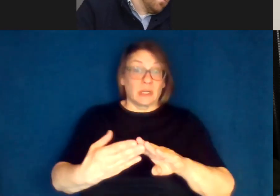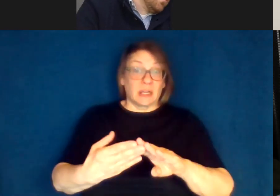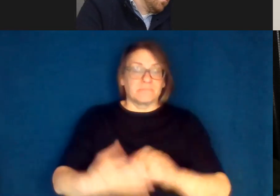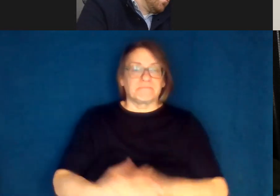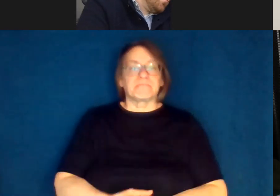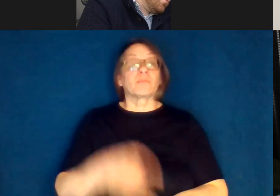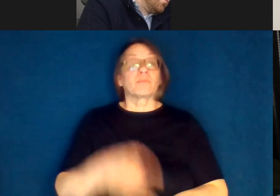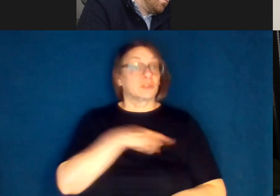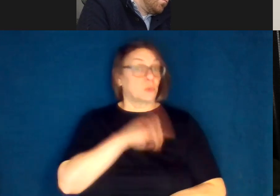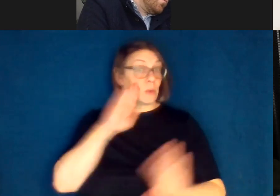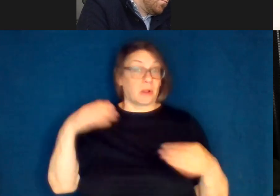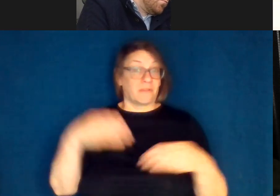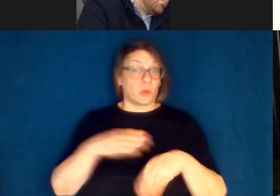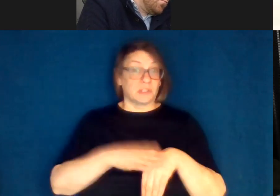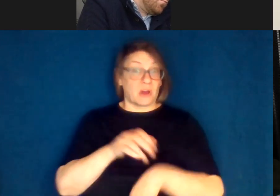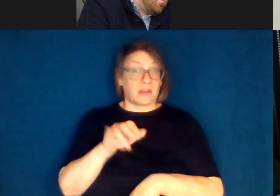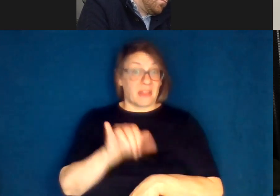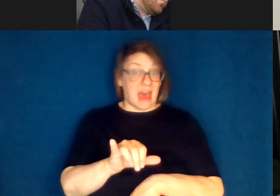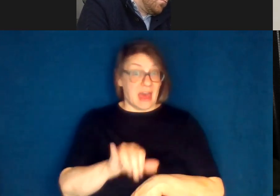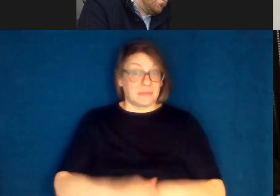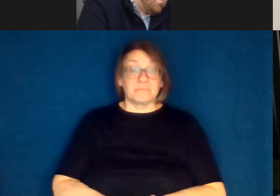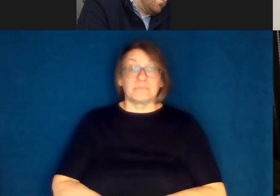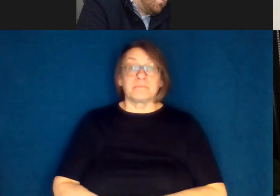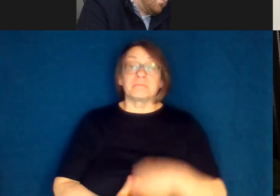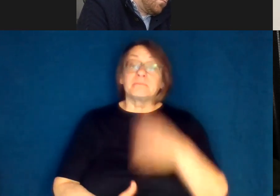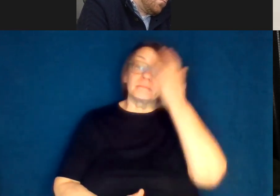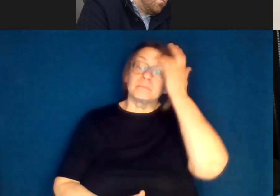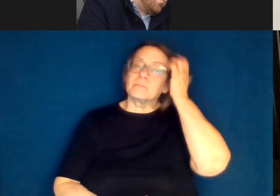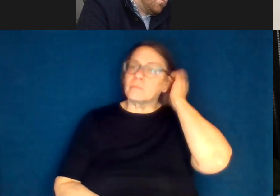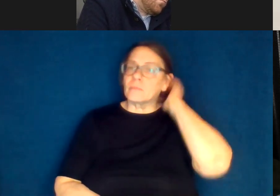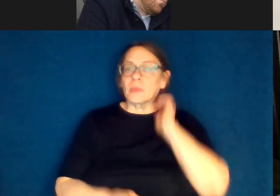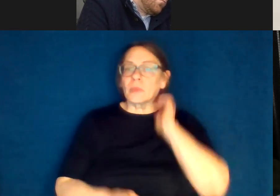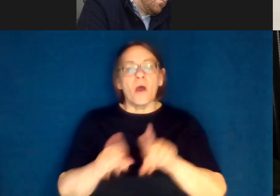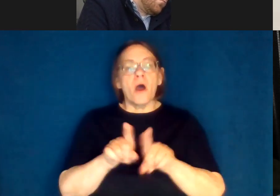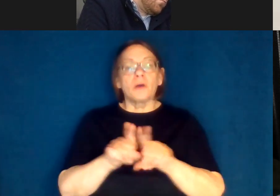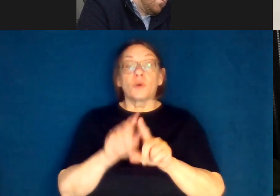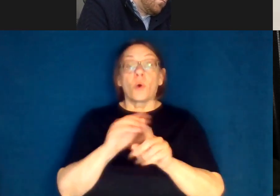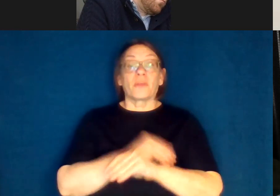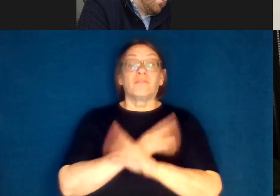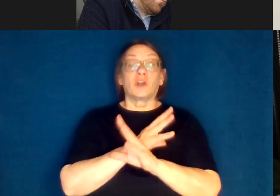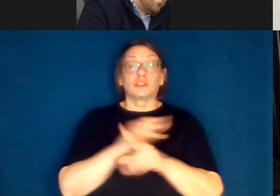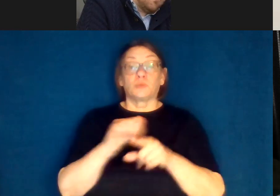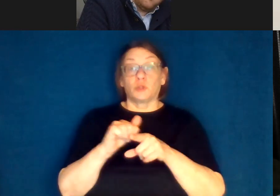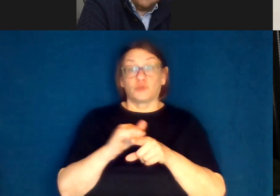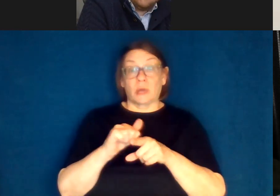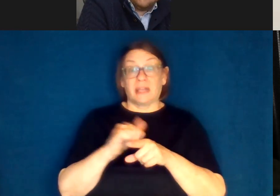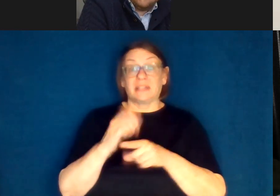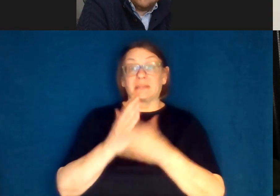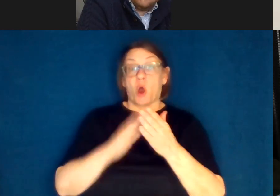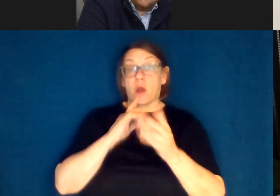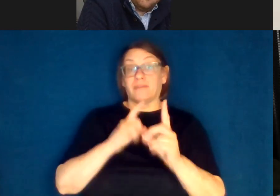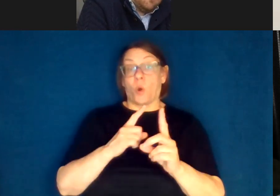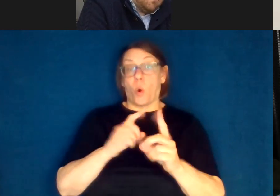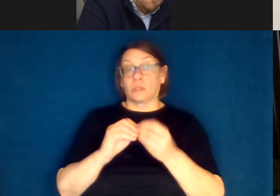be focusing our attention on that. And also the virtual trainings as a part of project goal number 2